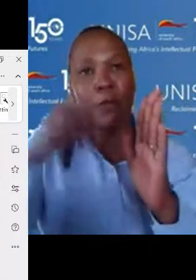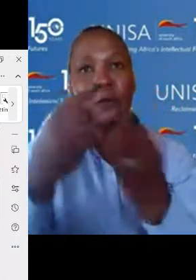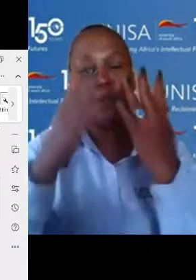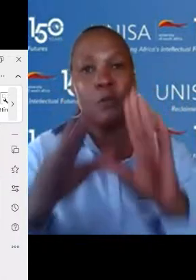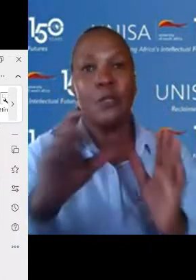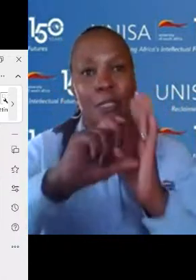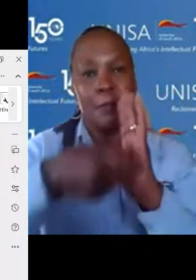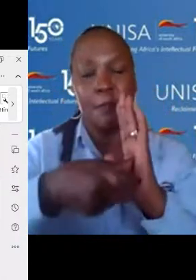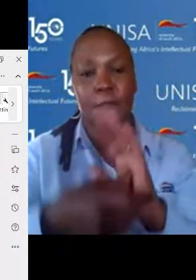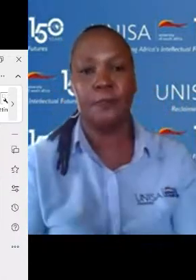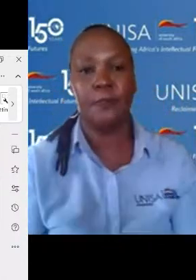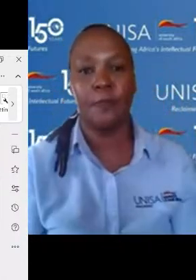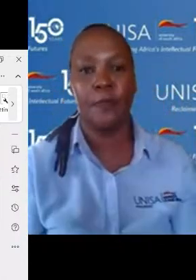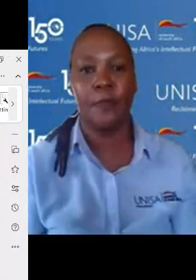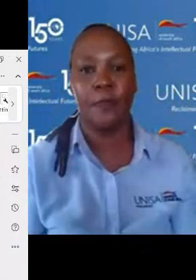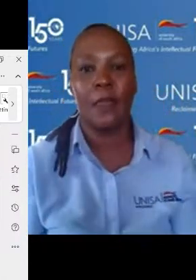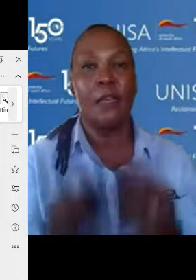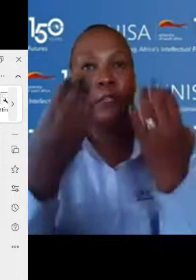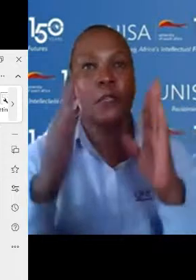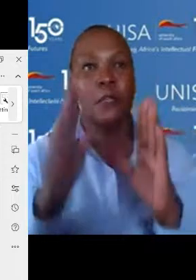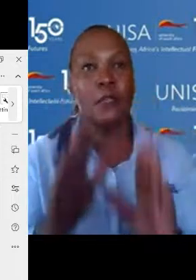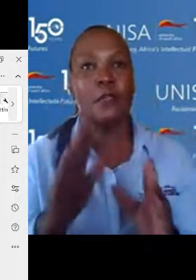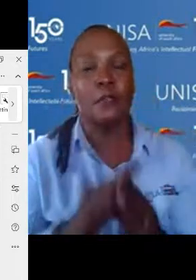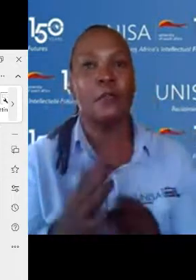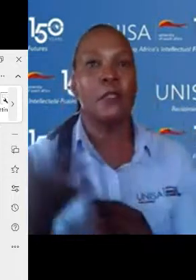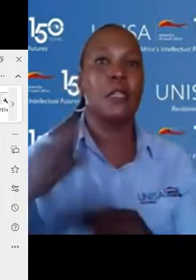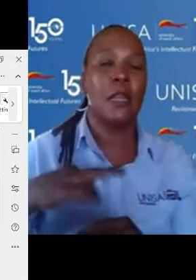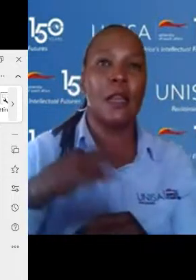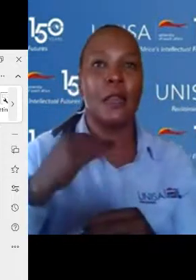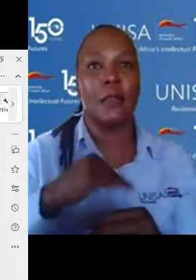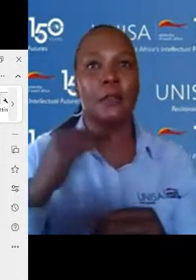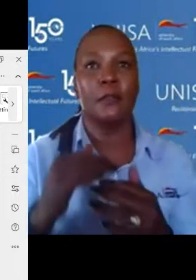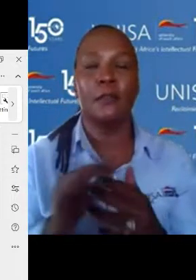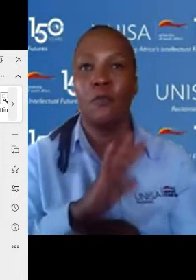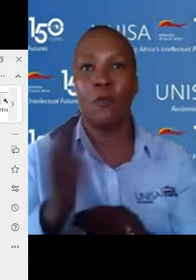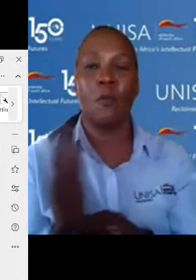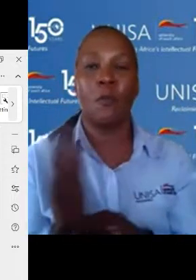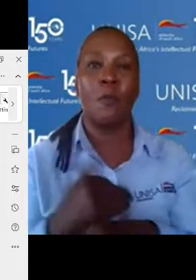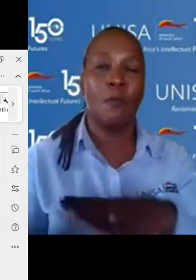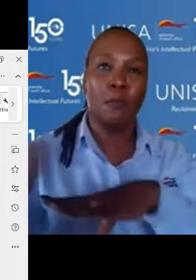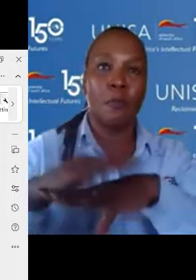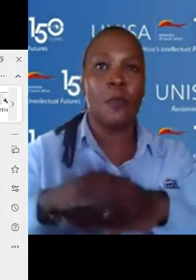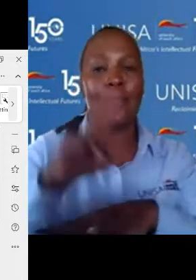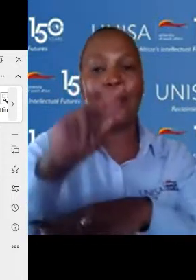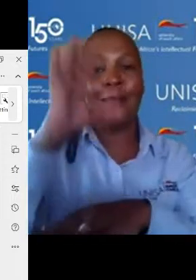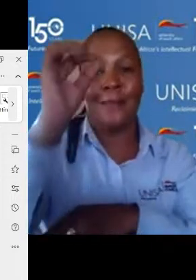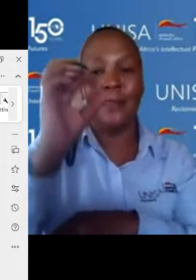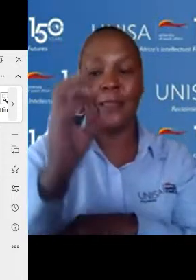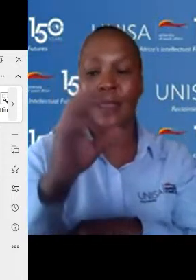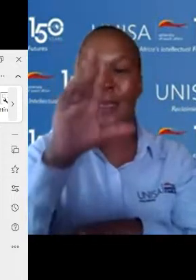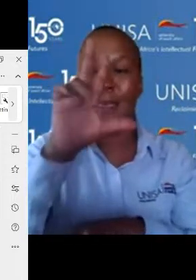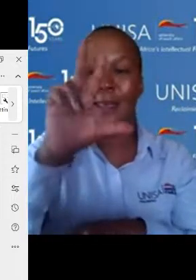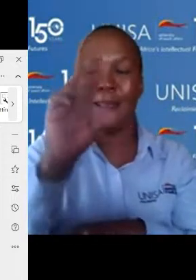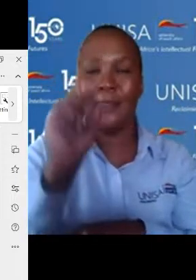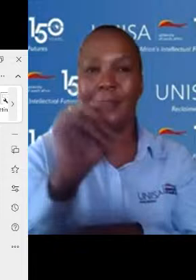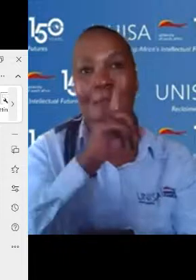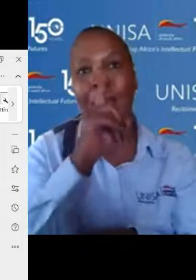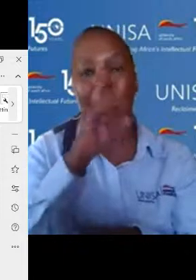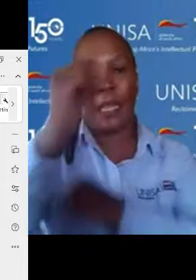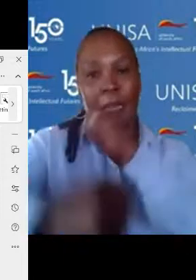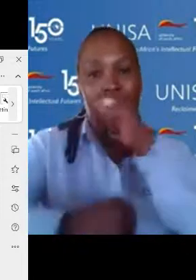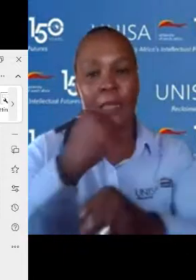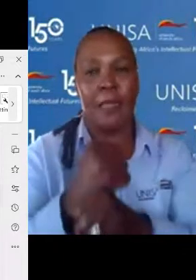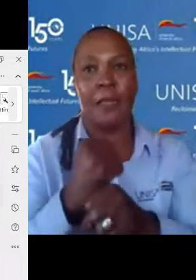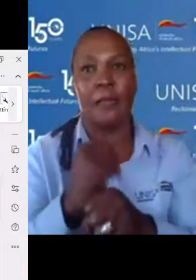disabilities. The student should earn not more than 80,000 per annum. I hope that one is clear because people are